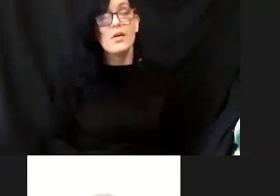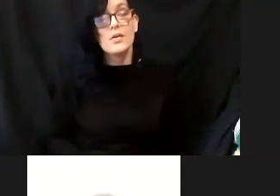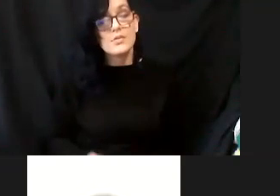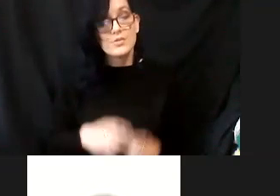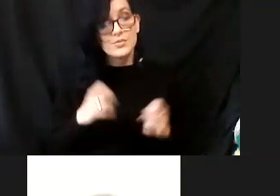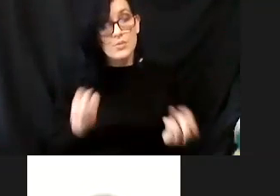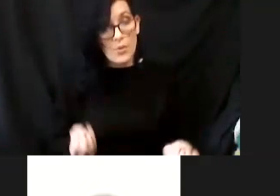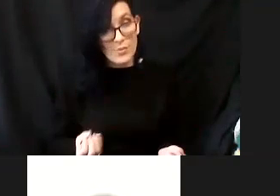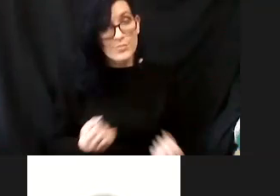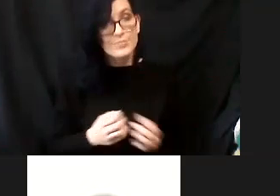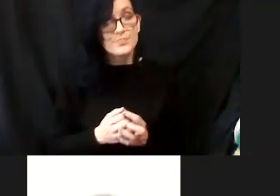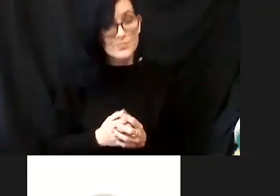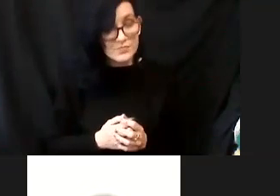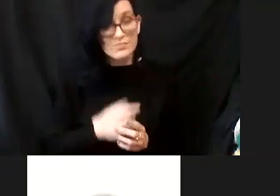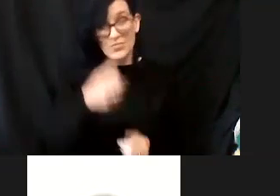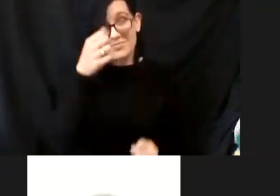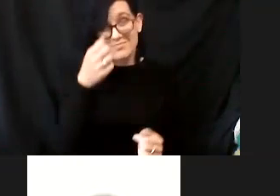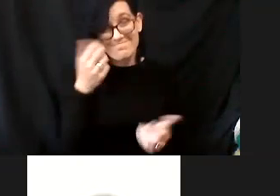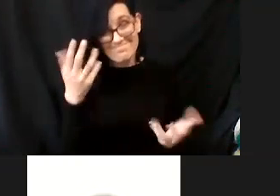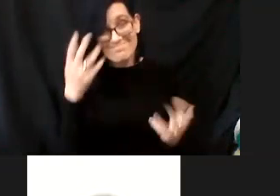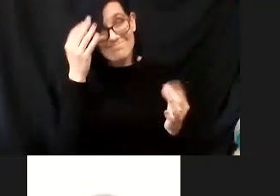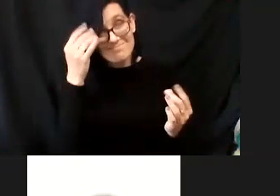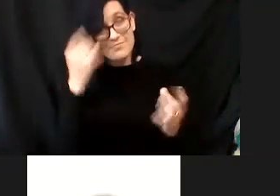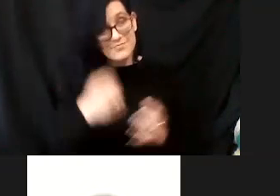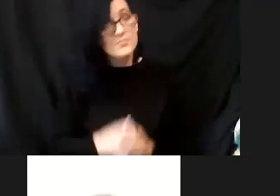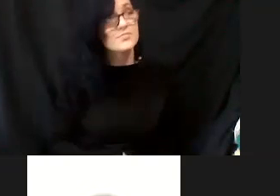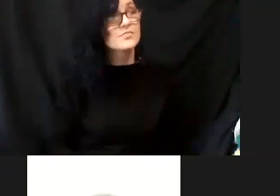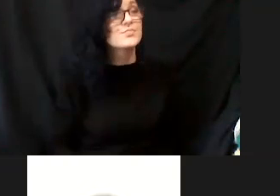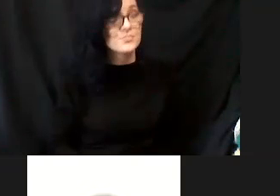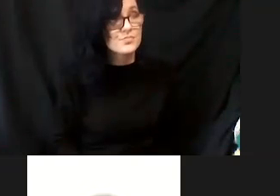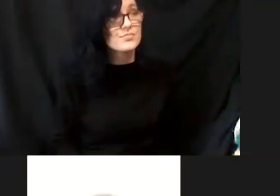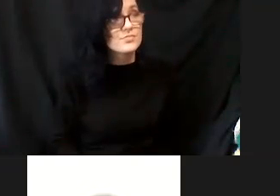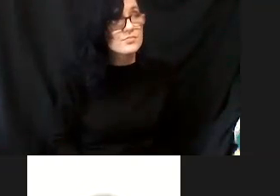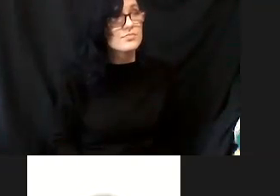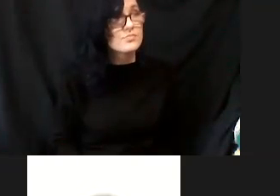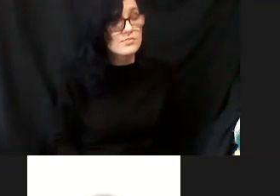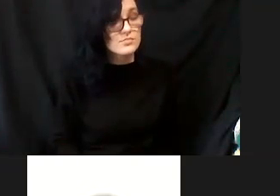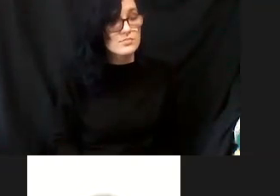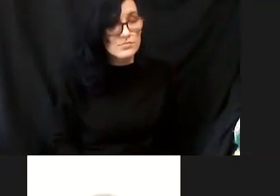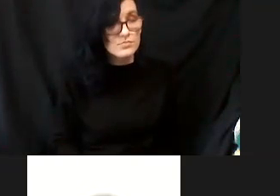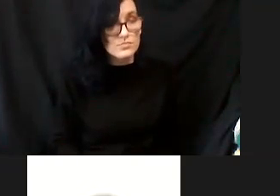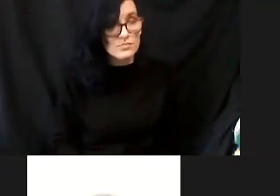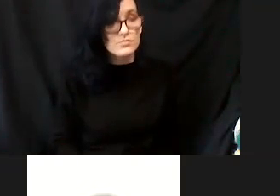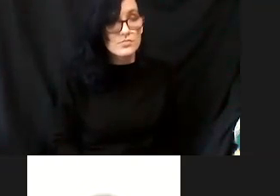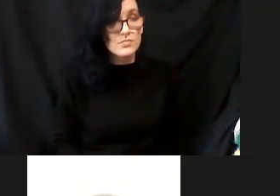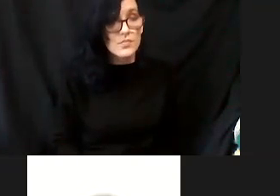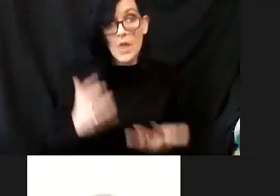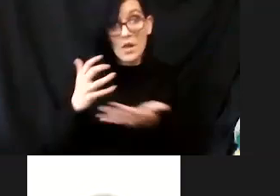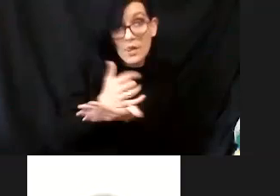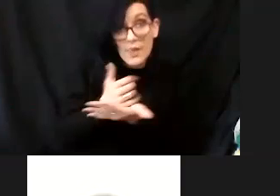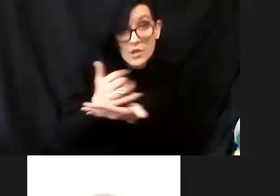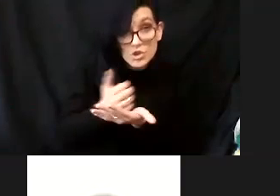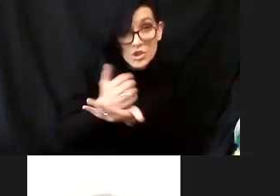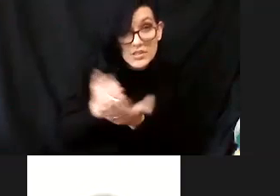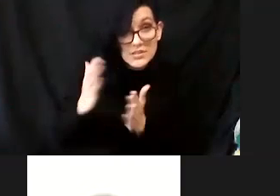mind. And another good thing about this is that collection should stop